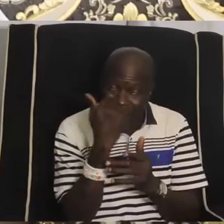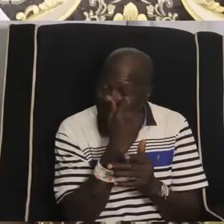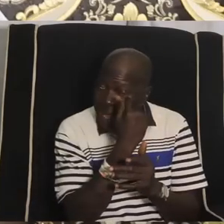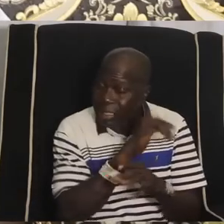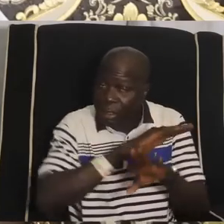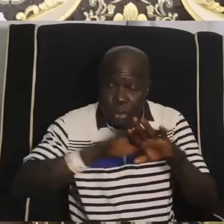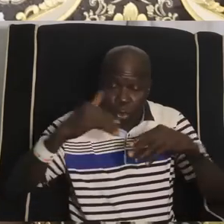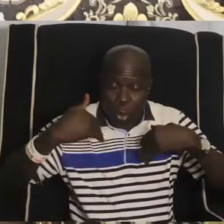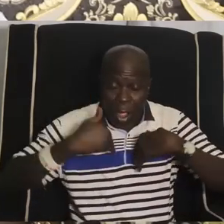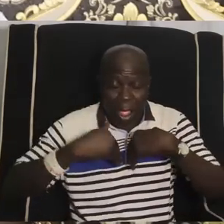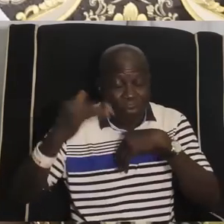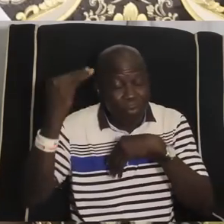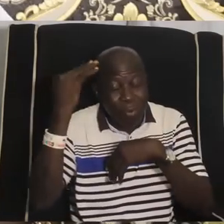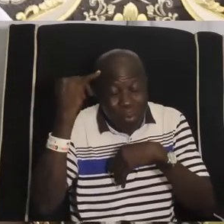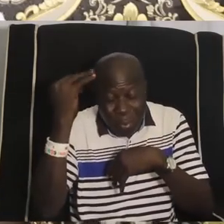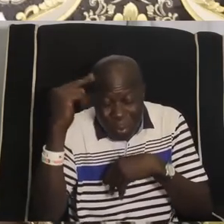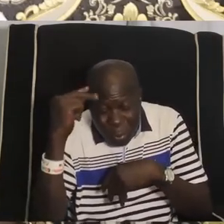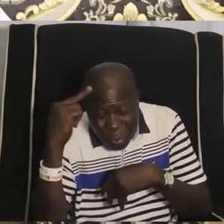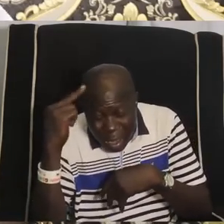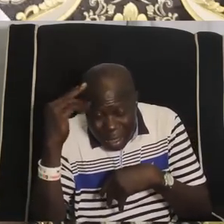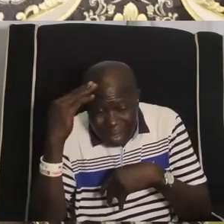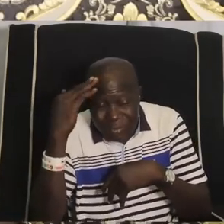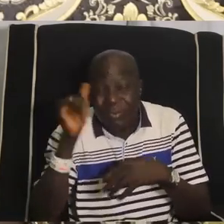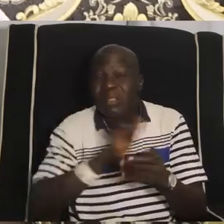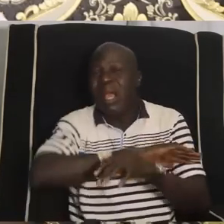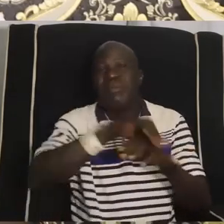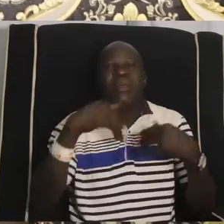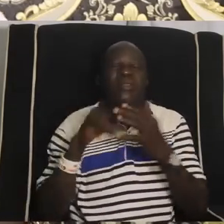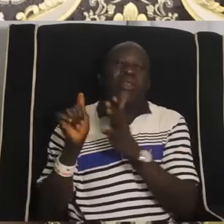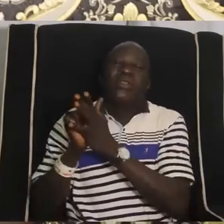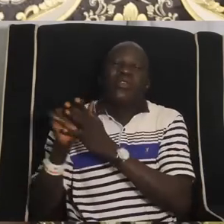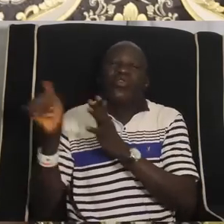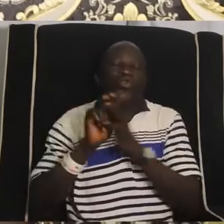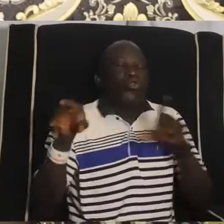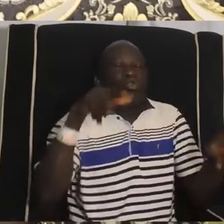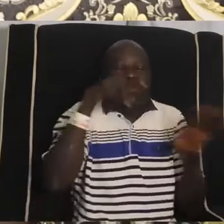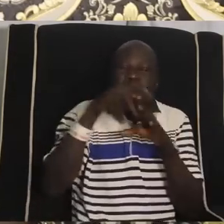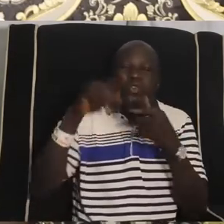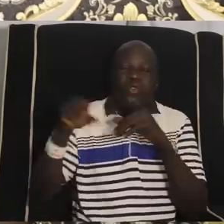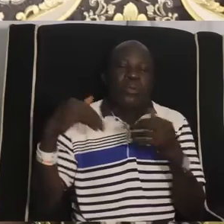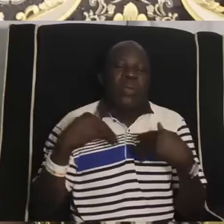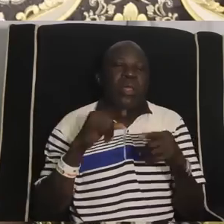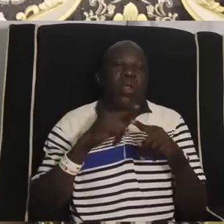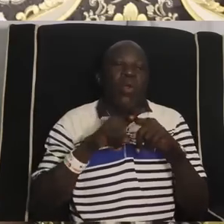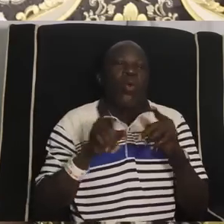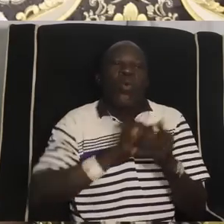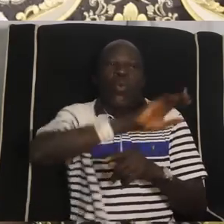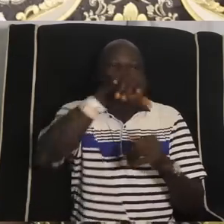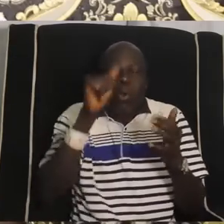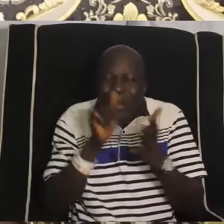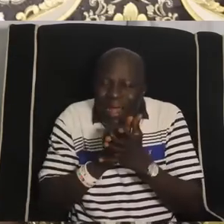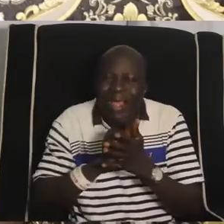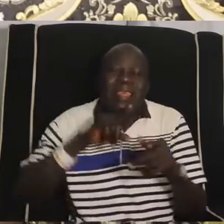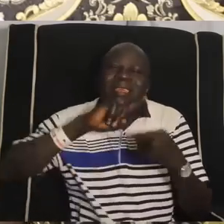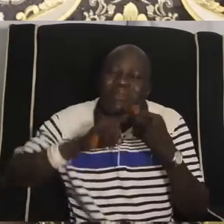òye àrékérekè búburú yìí. It is sight. It doesn't have that subtle thing in the mind. Ṣùgbọ́n Jonadabu ọ̀rẹ́